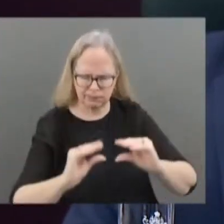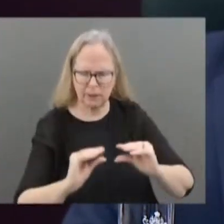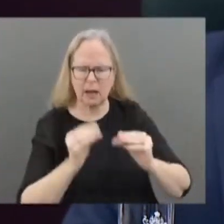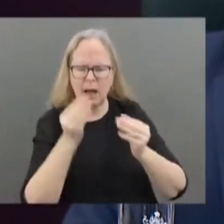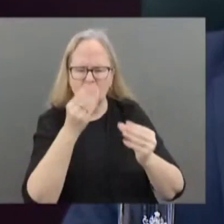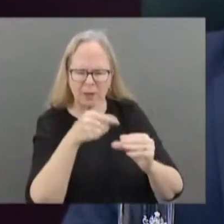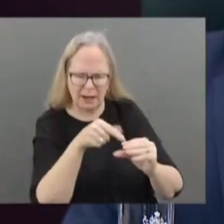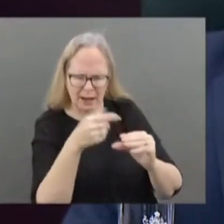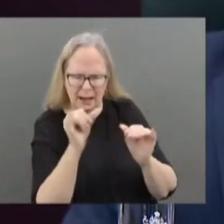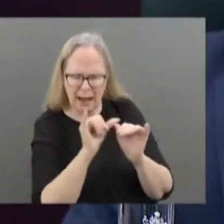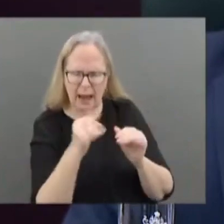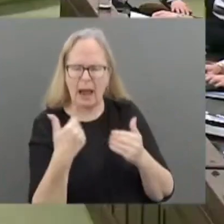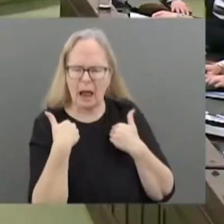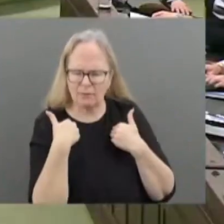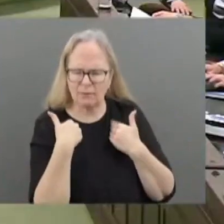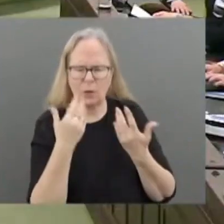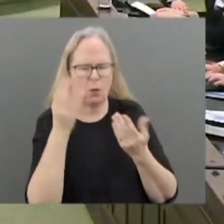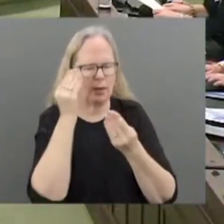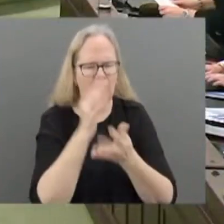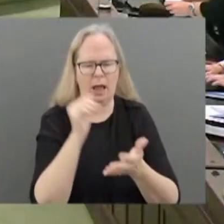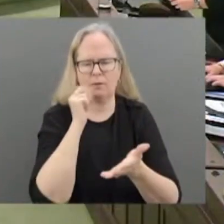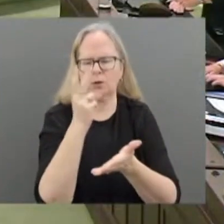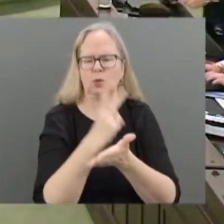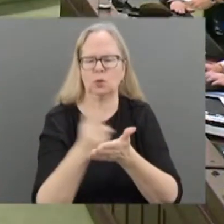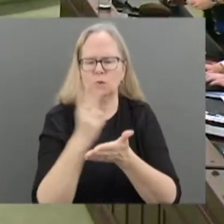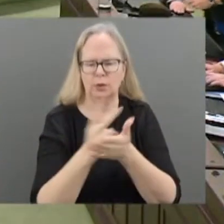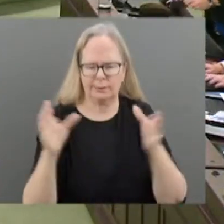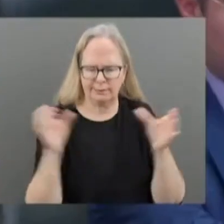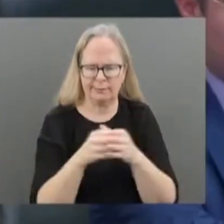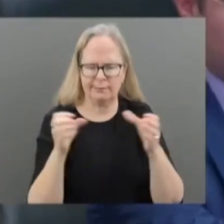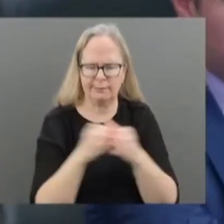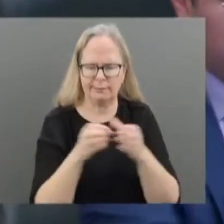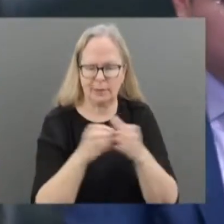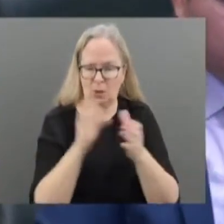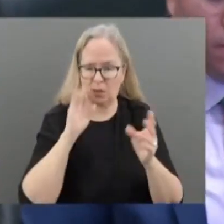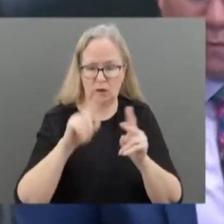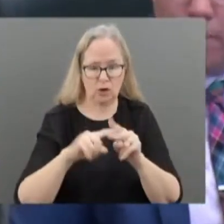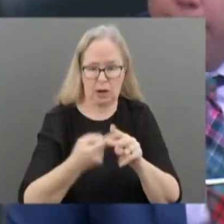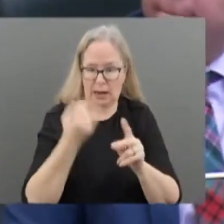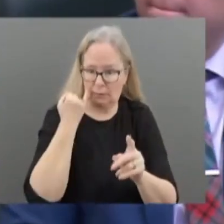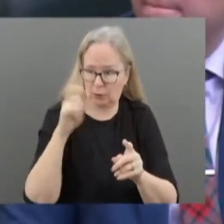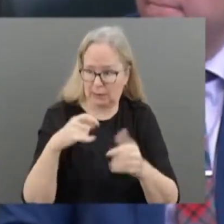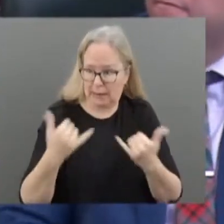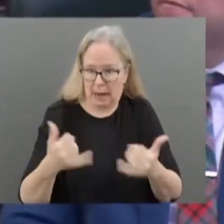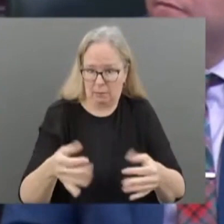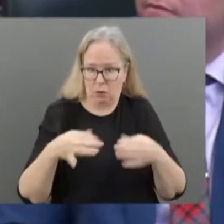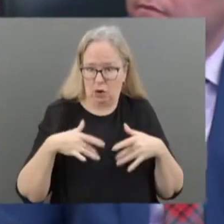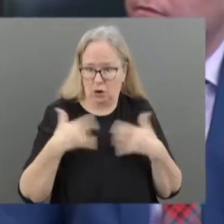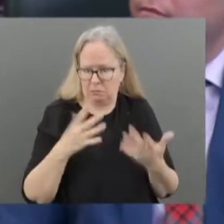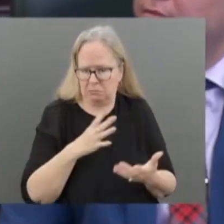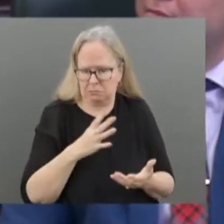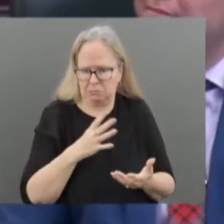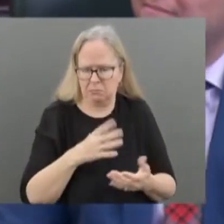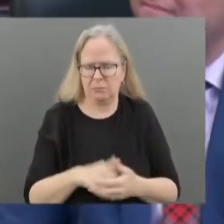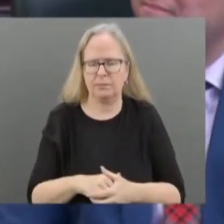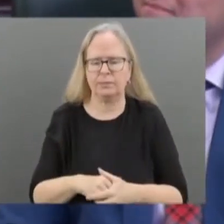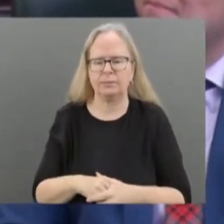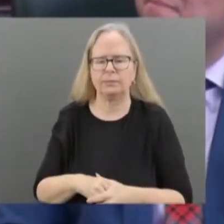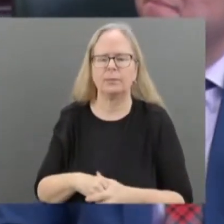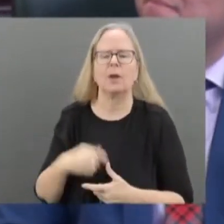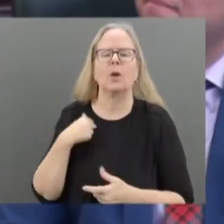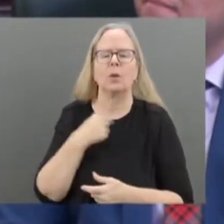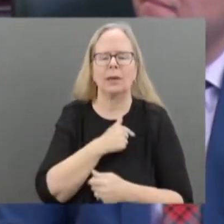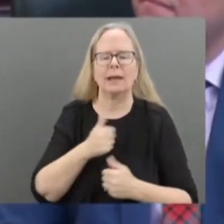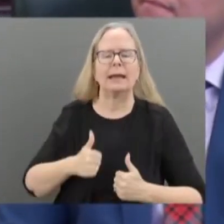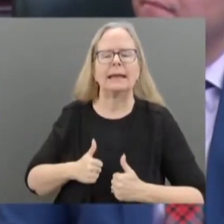2 weeks and activate if necessary. Honourable Member. Well, given that we live in a province where hope is a strategy, I guess we can all hope for